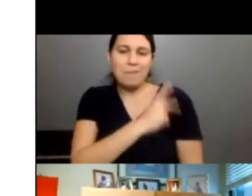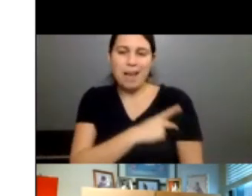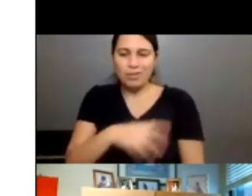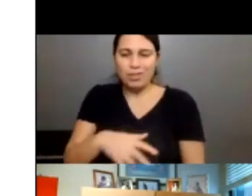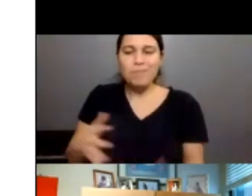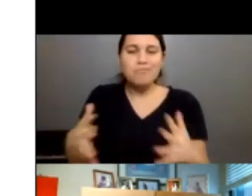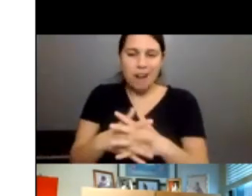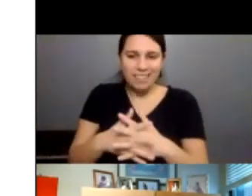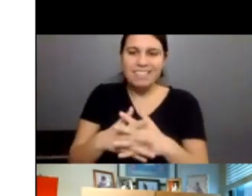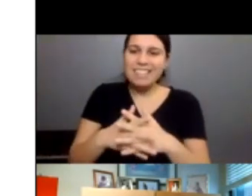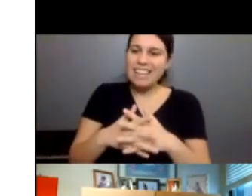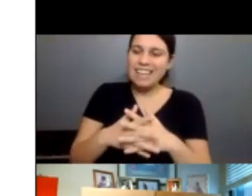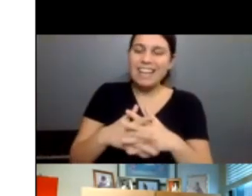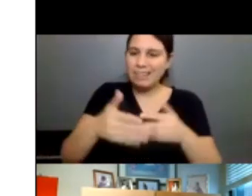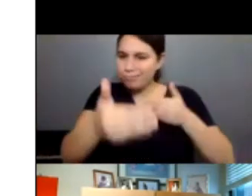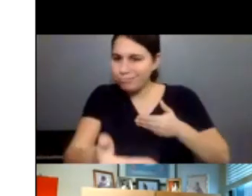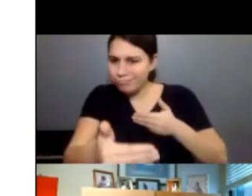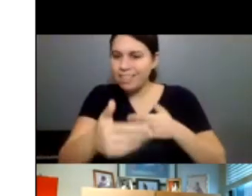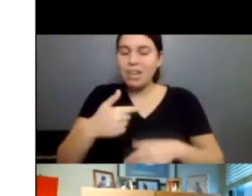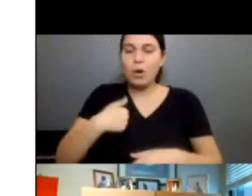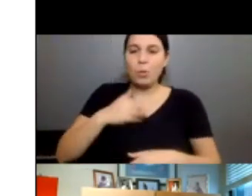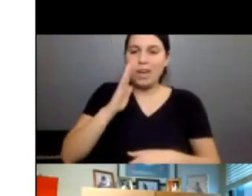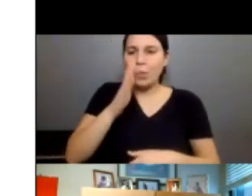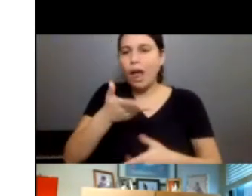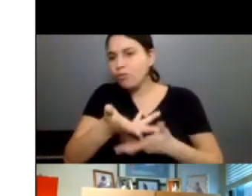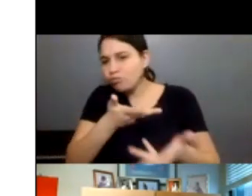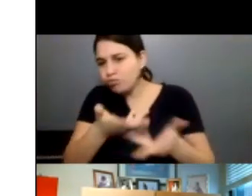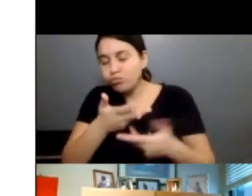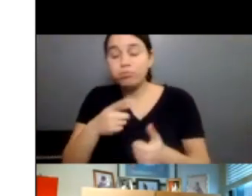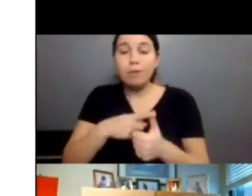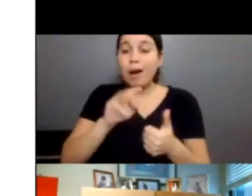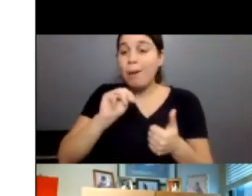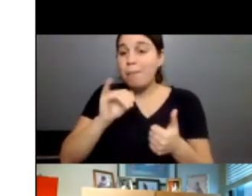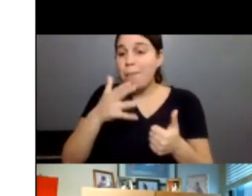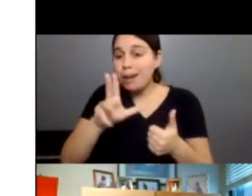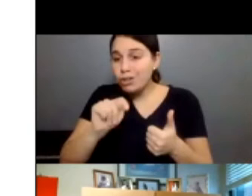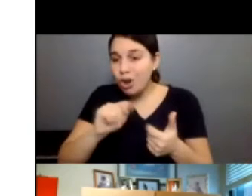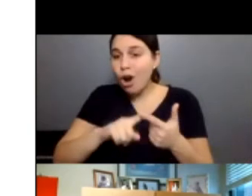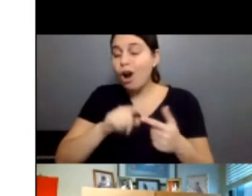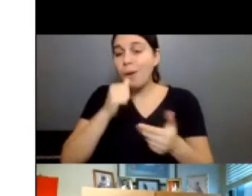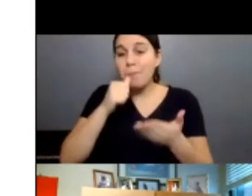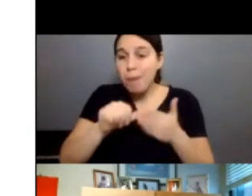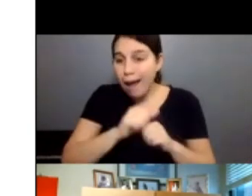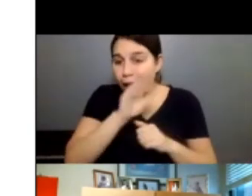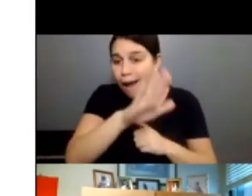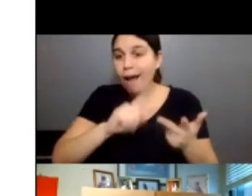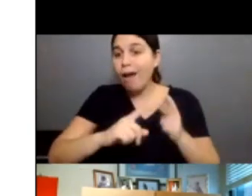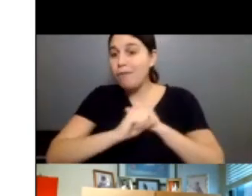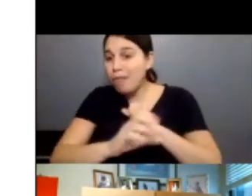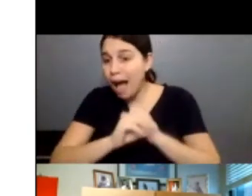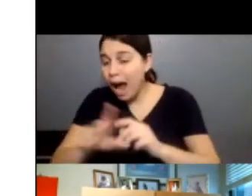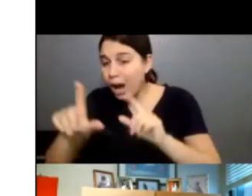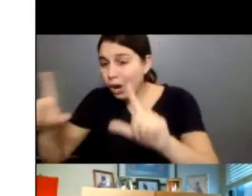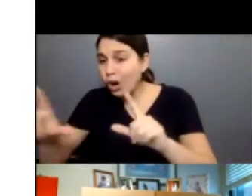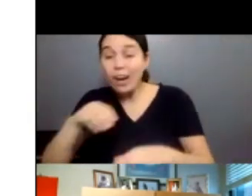pregnancy, prenatal care, such as through flyers, mailers, my chart messages, in person, while patients are in